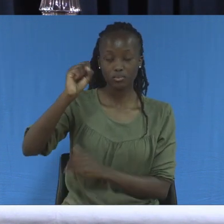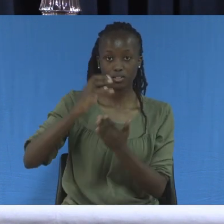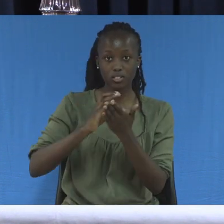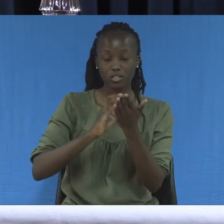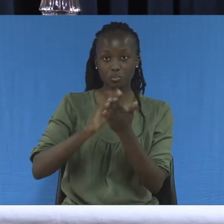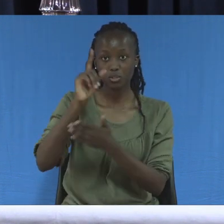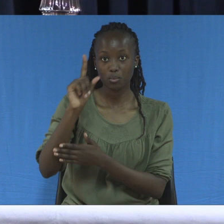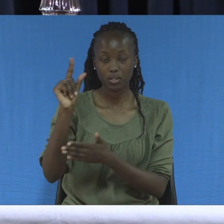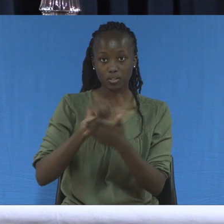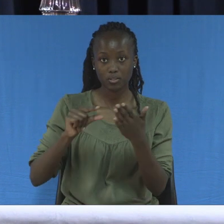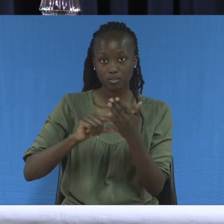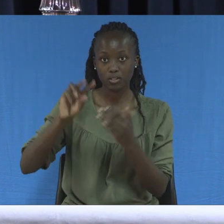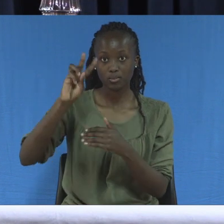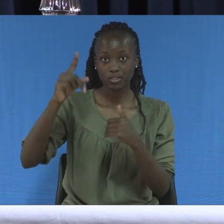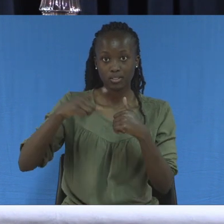26.